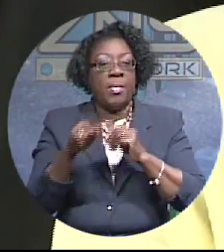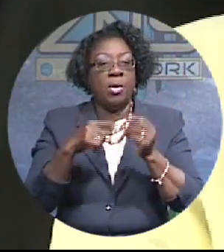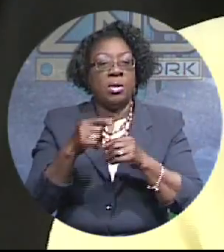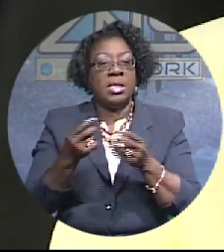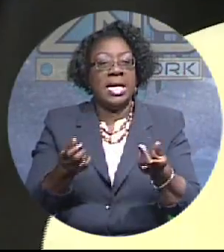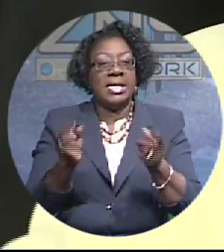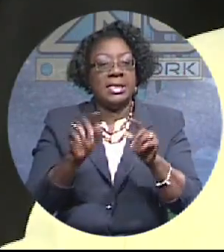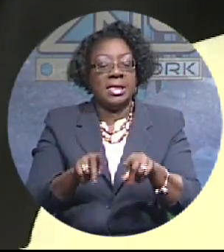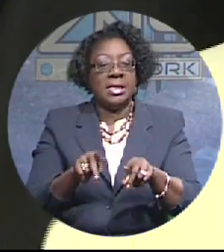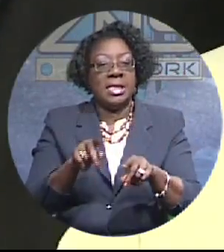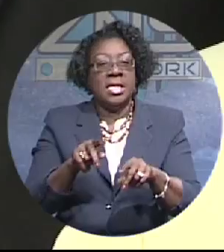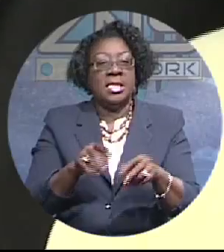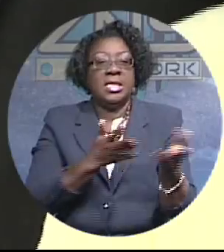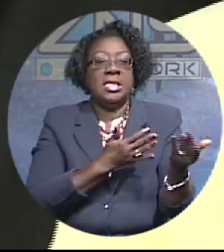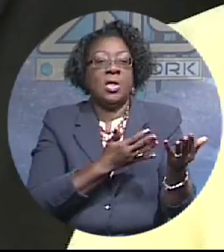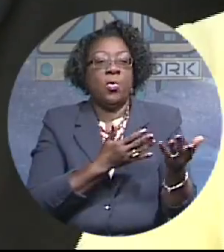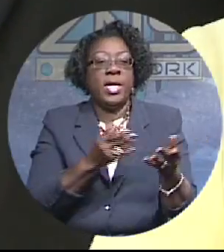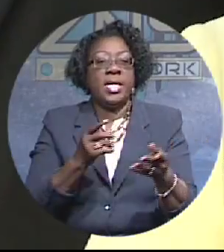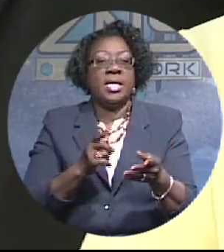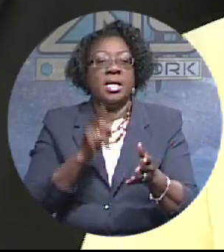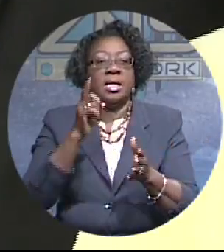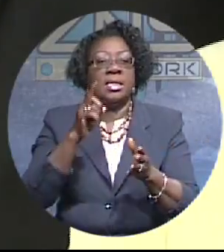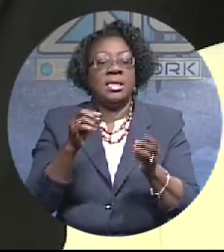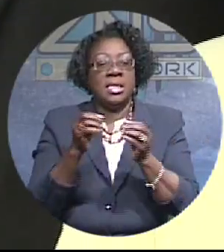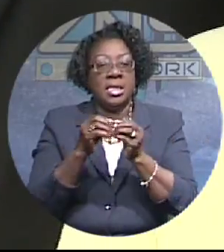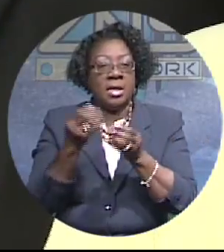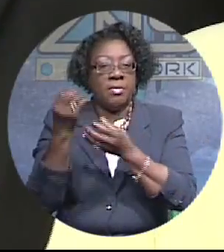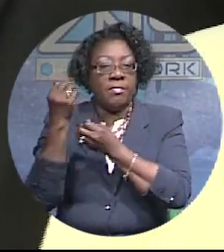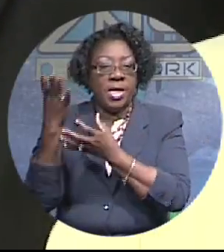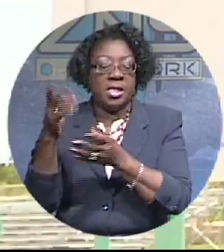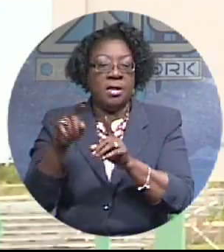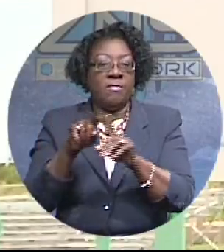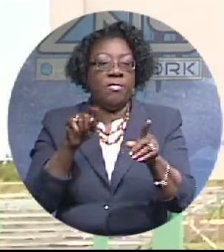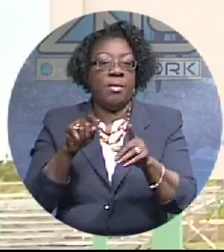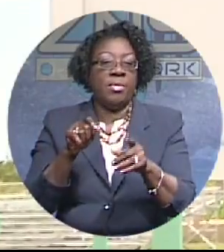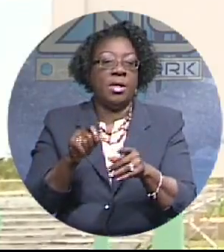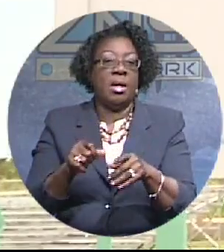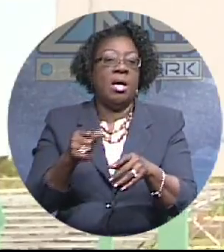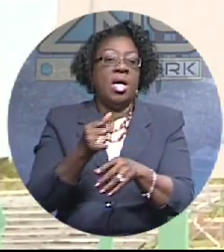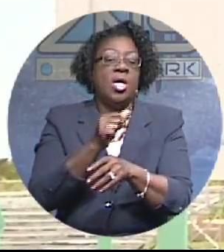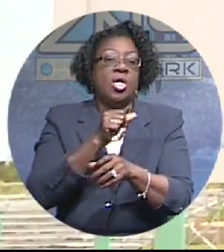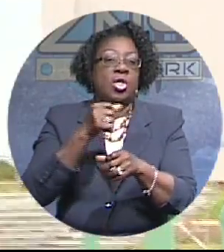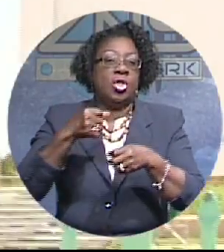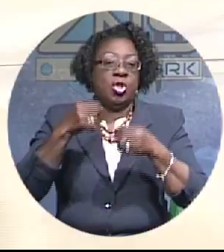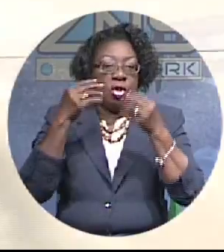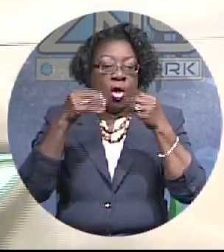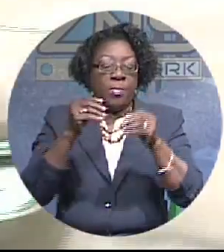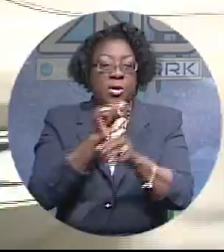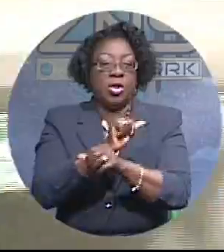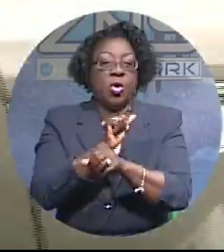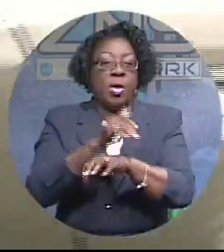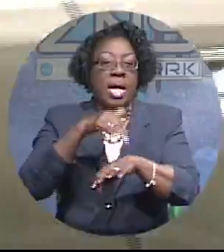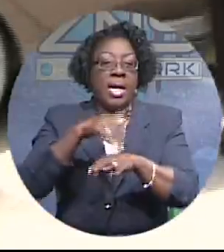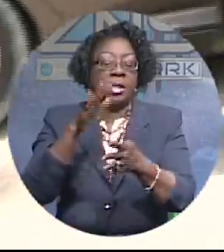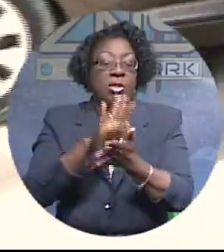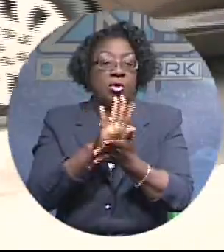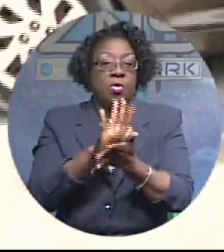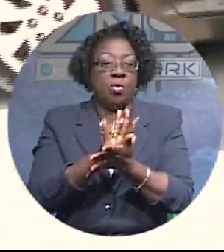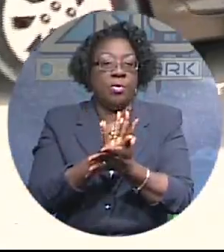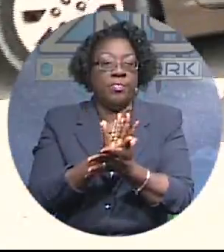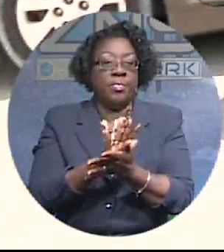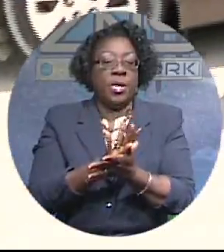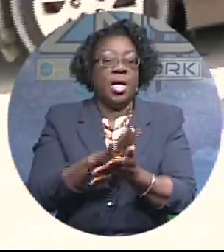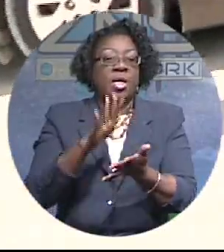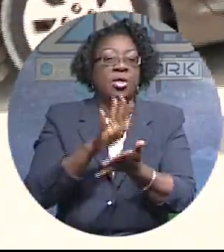ZNS News that she was still awaiting the details of the incident from the shop steward. The episode follows an ongoing feud at the Faith Avenue School.